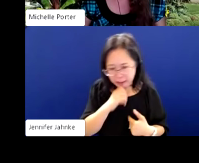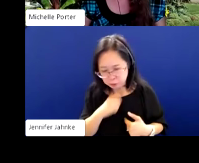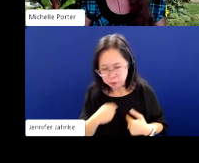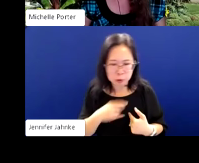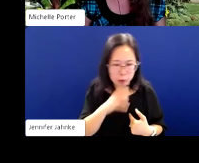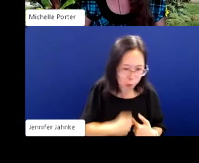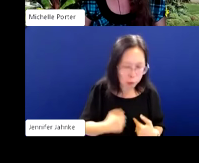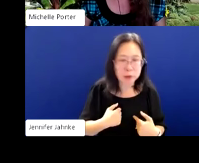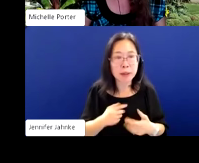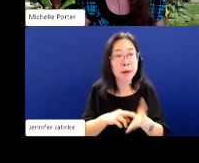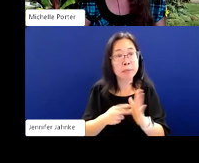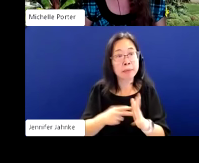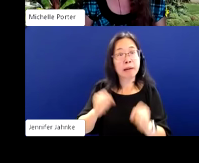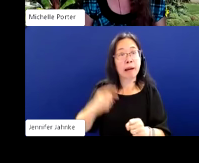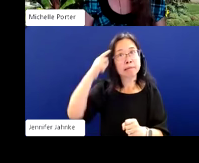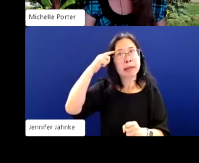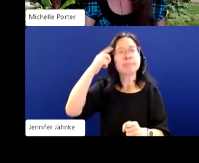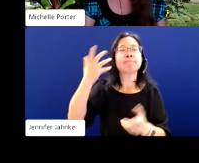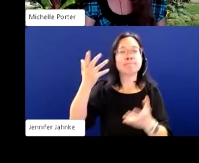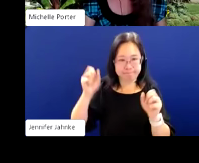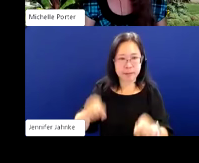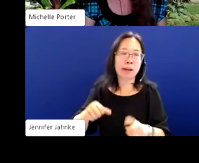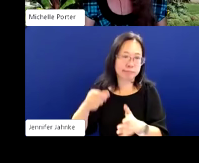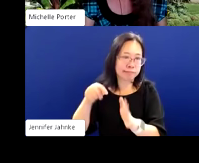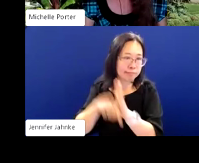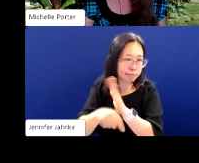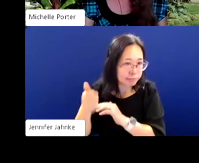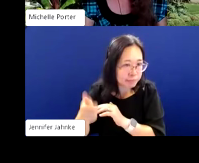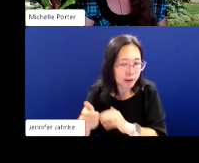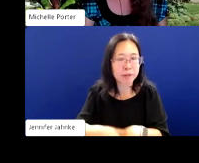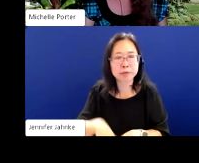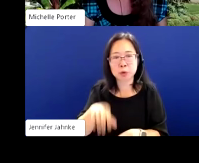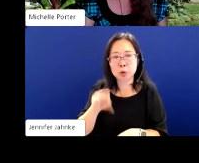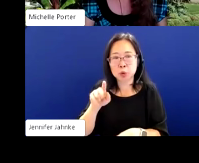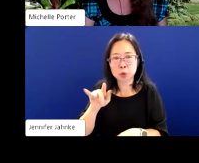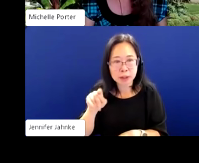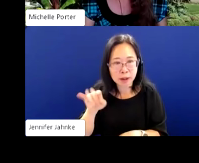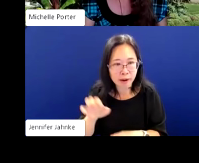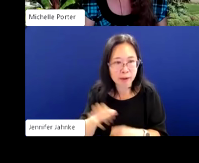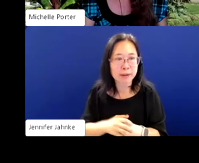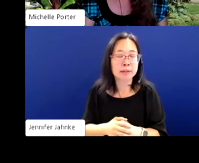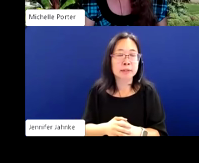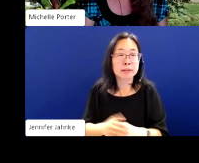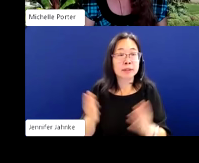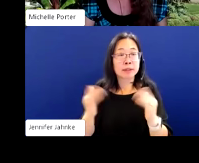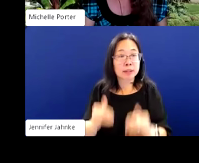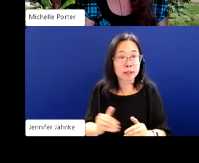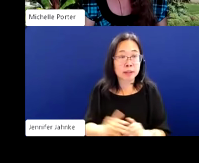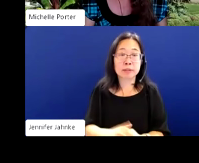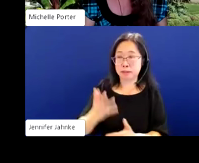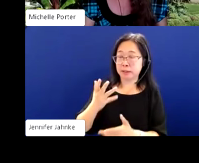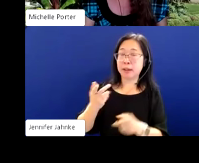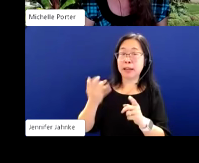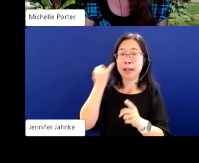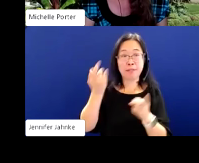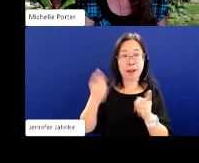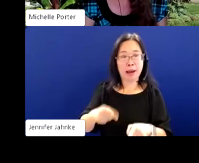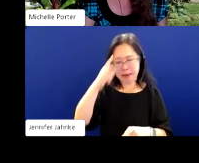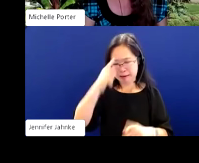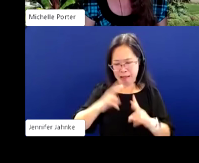have ideas about committing suicide. Social isolation or loneliness might result if you start